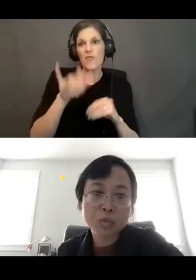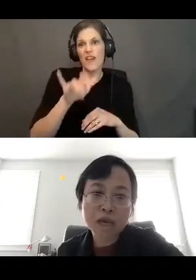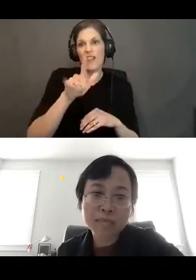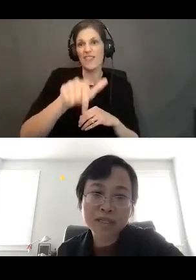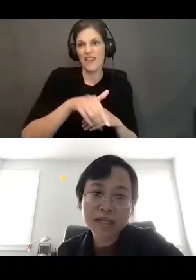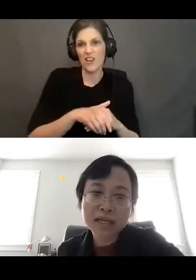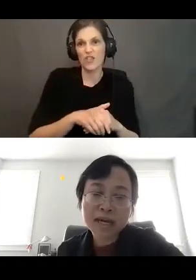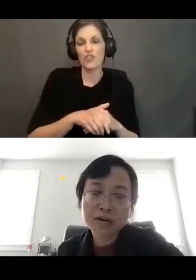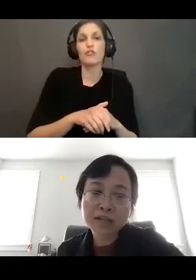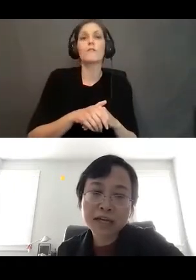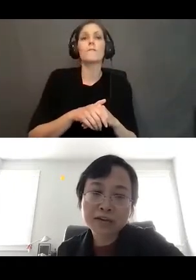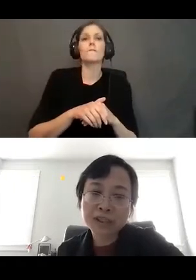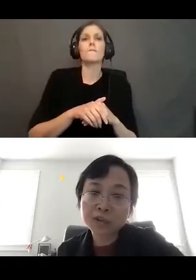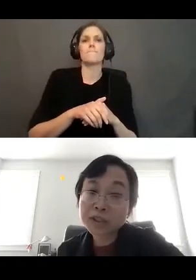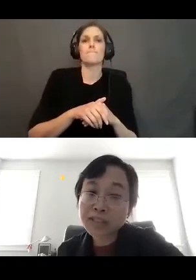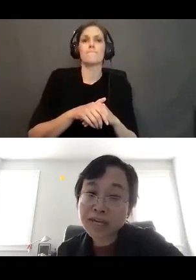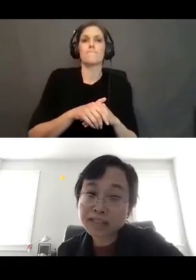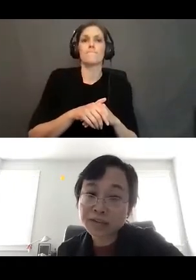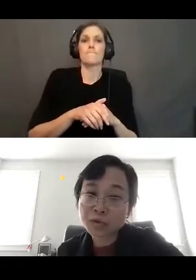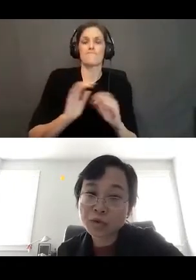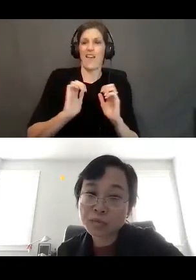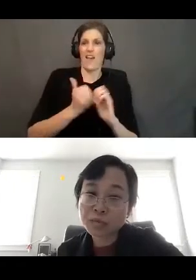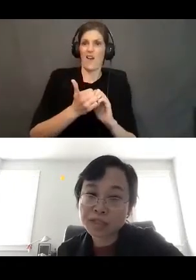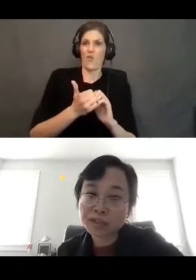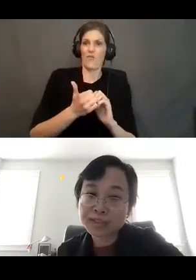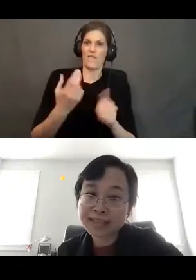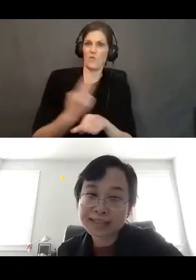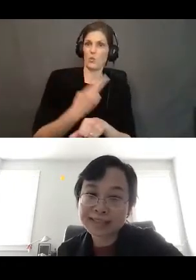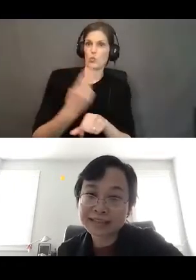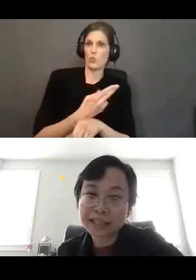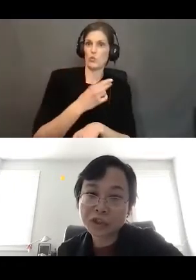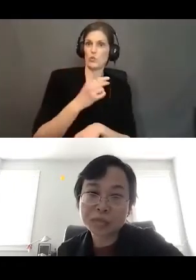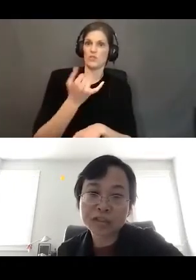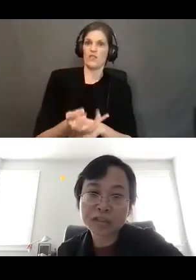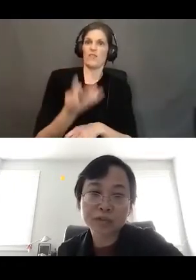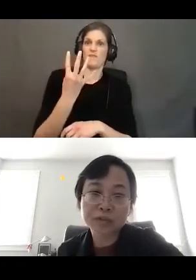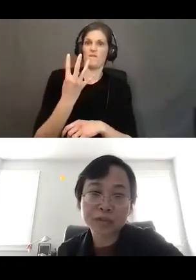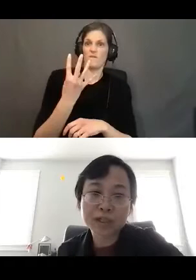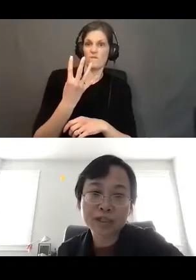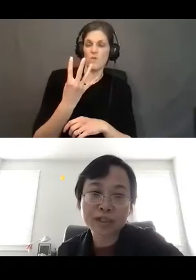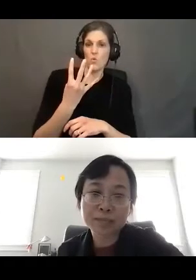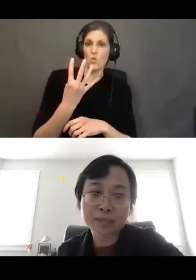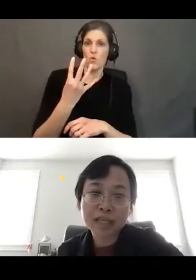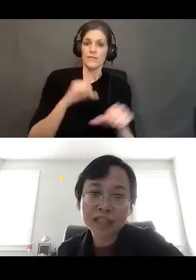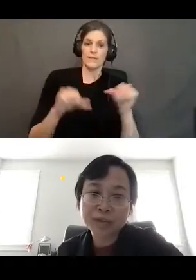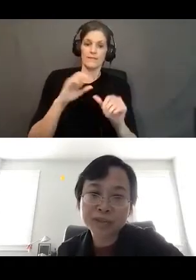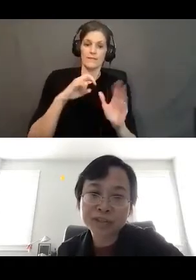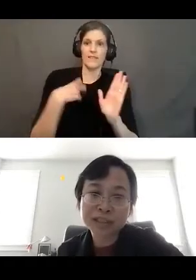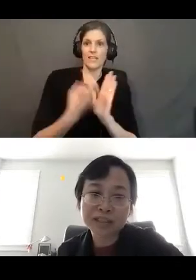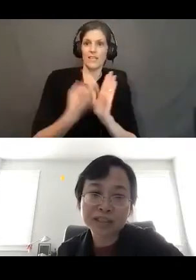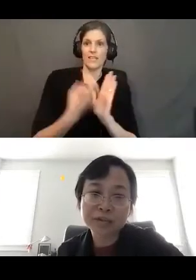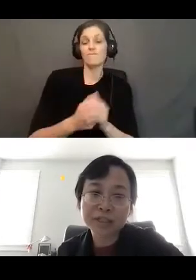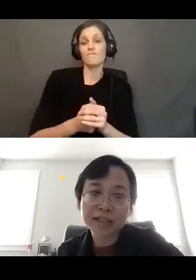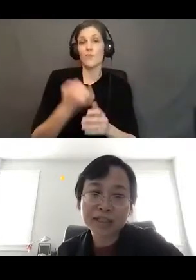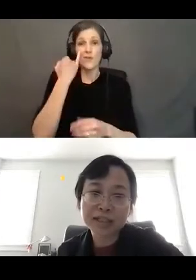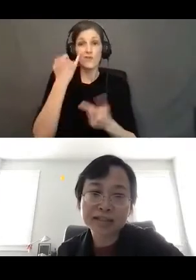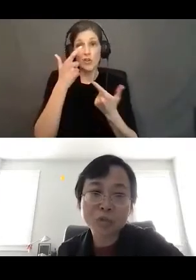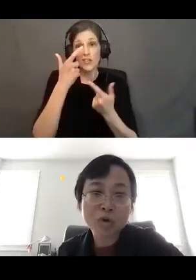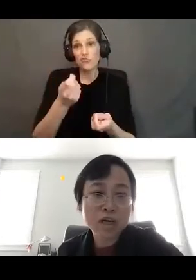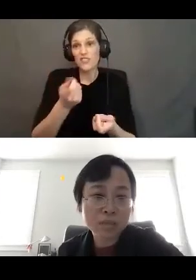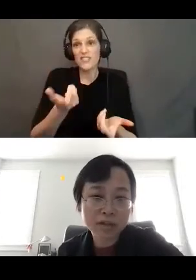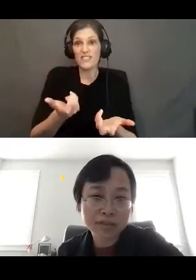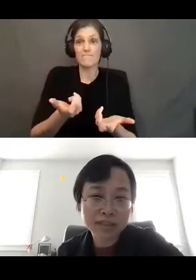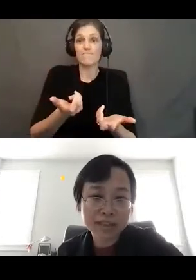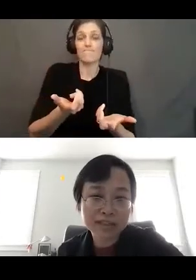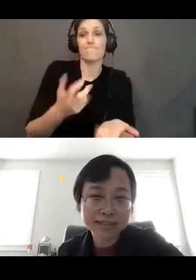our webinar, how they have been utilized for measuring science engagement. So if you are interested in learning